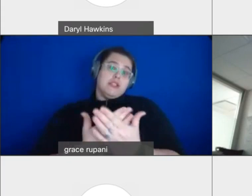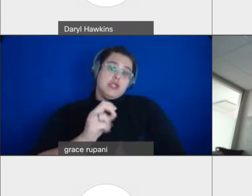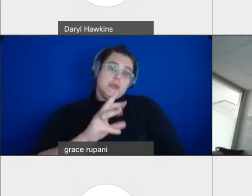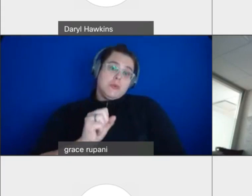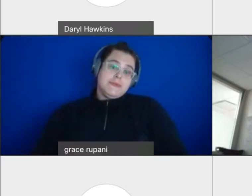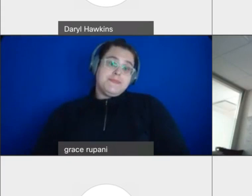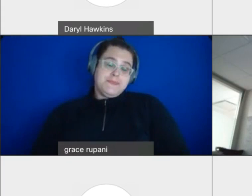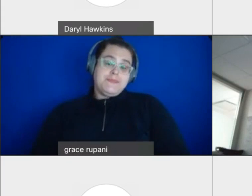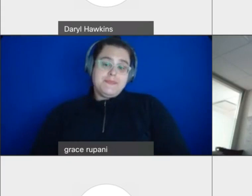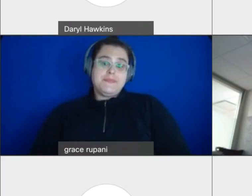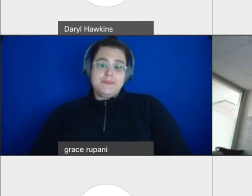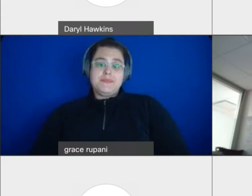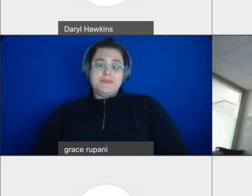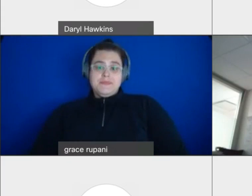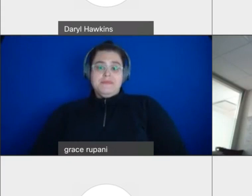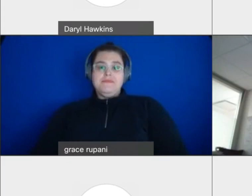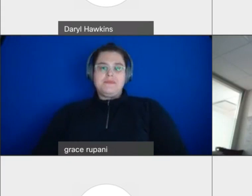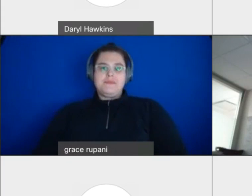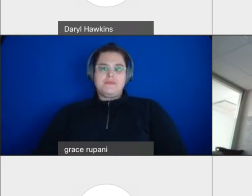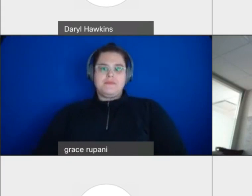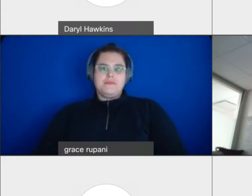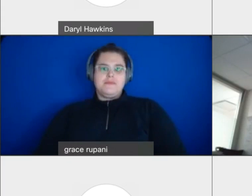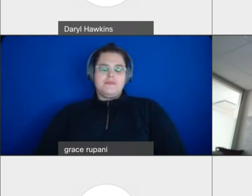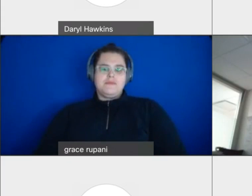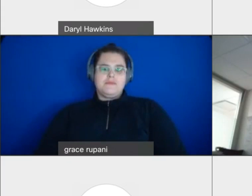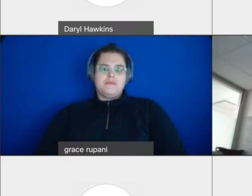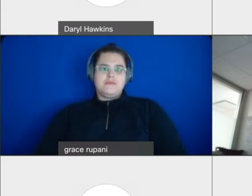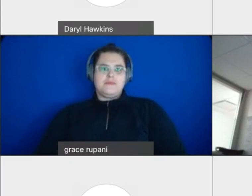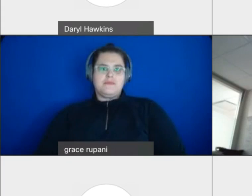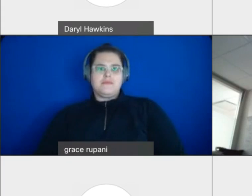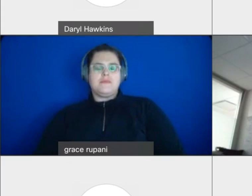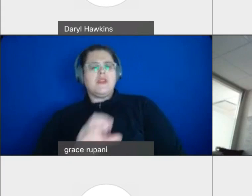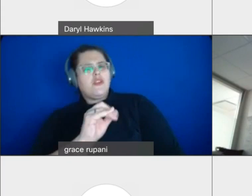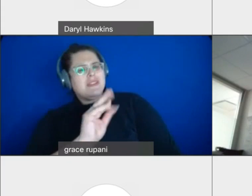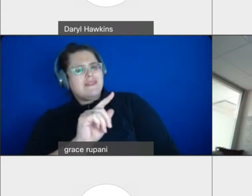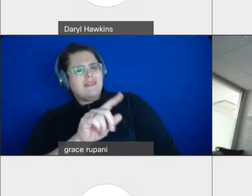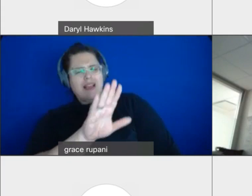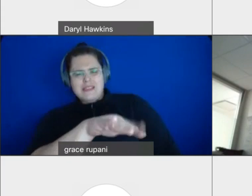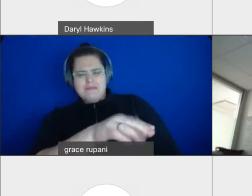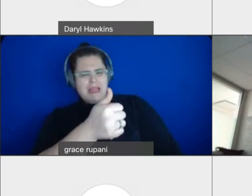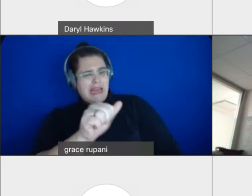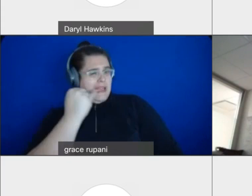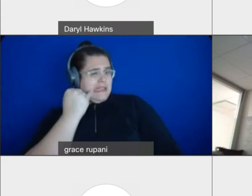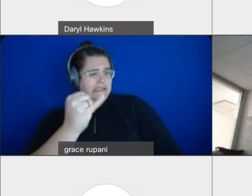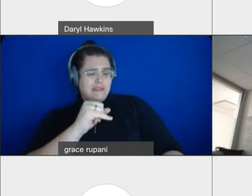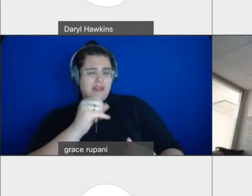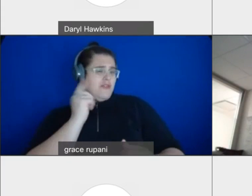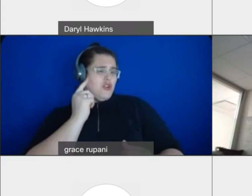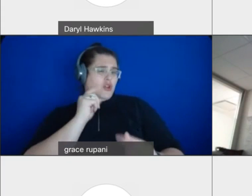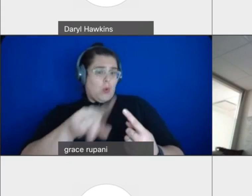Any idea of when that will happen? It just says are in the process. So I don't know if you have a time frame